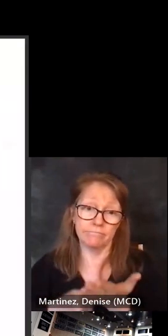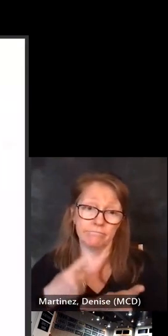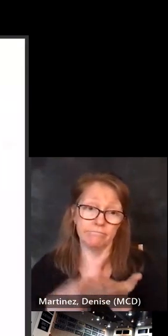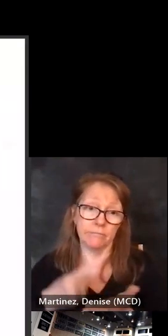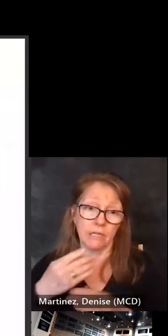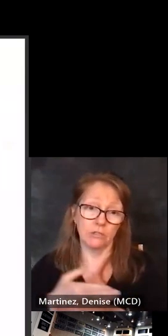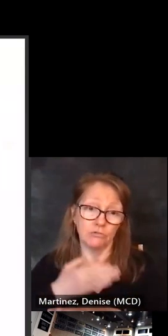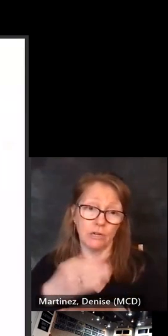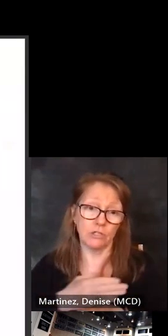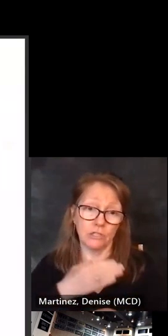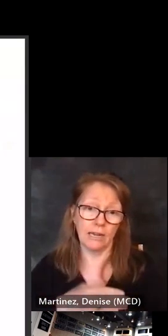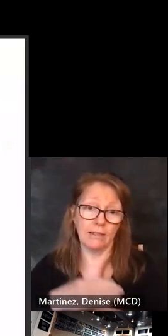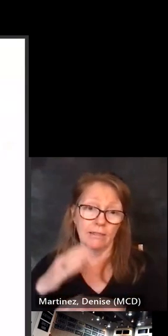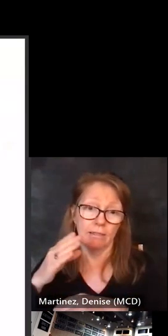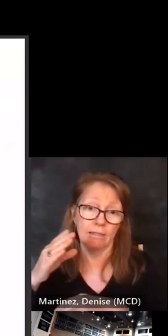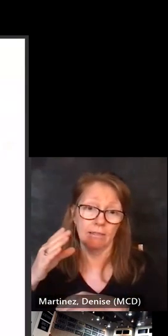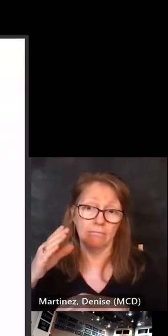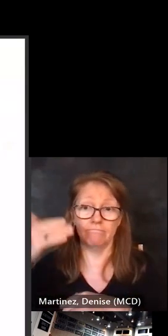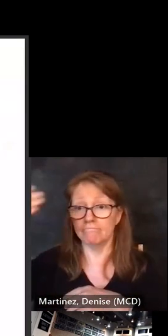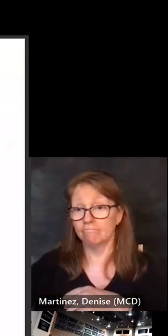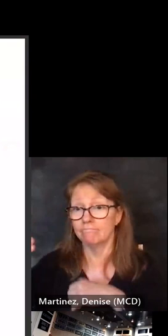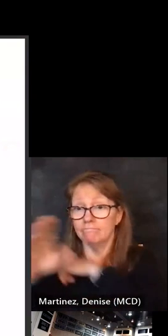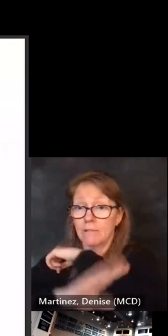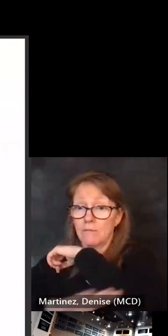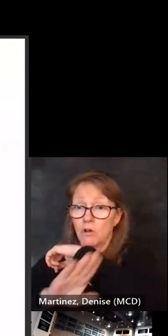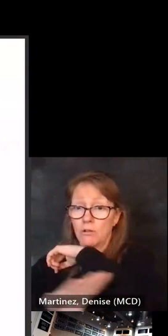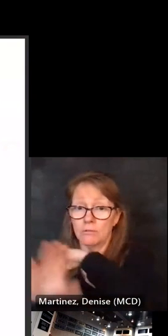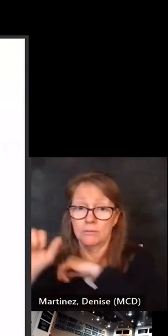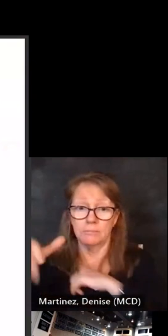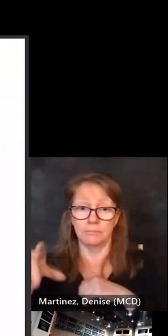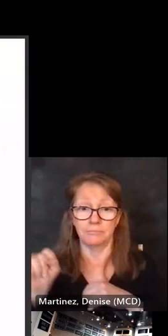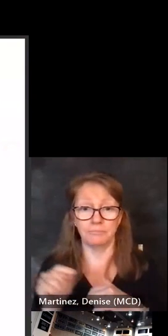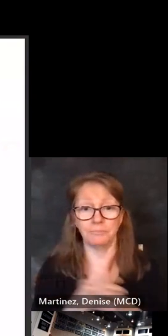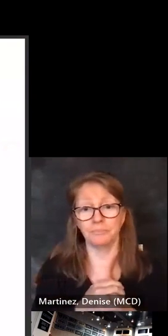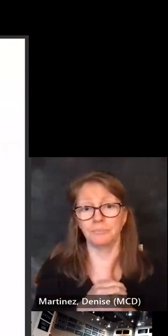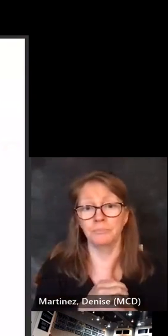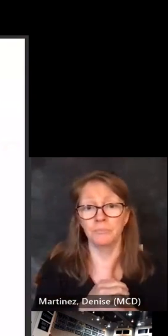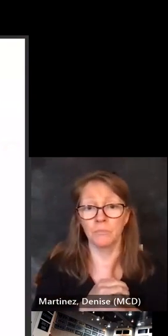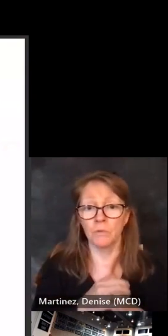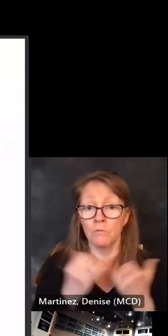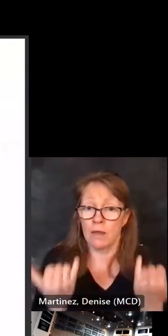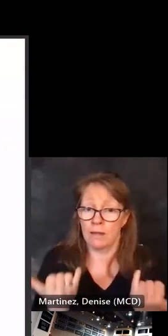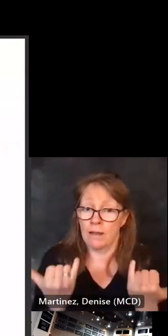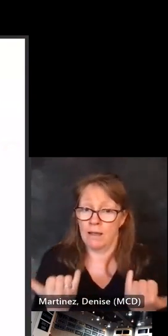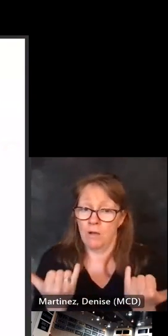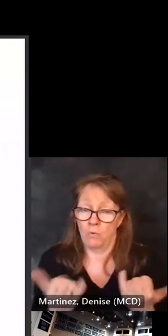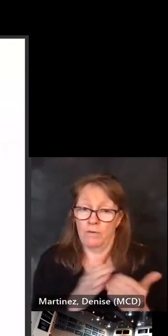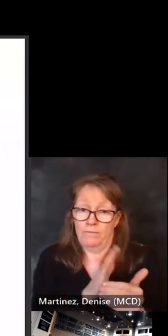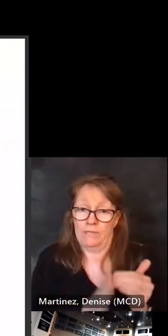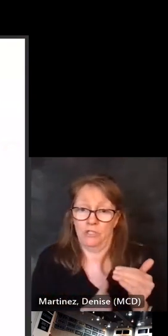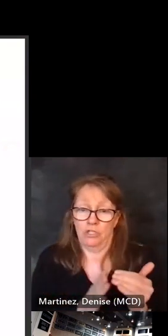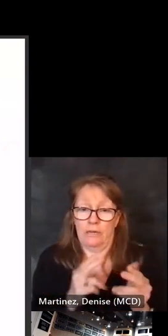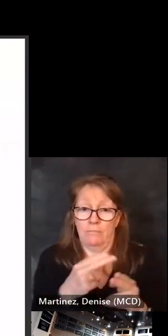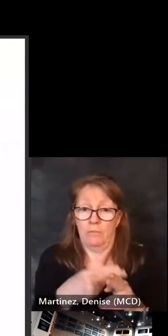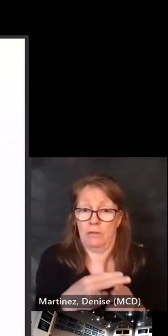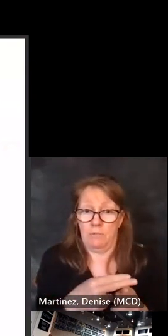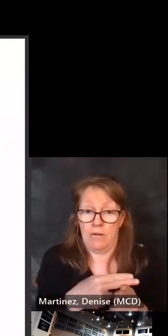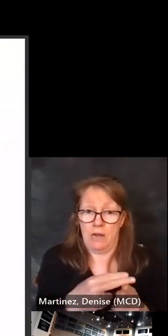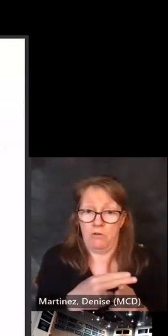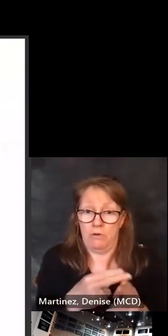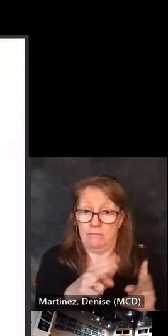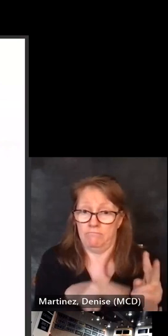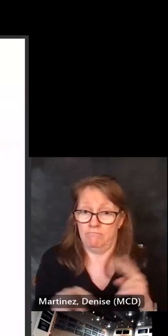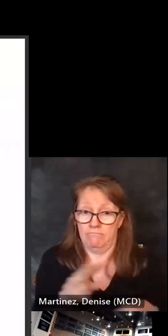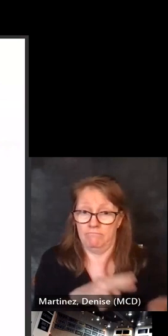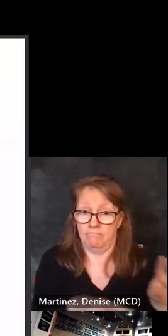In terms of next steps, we are finishing up the preliminary design this summer, and we're continuing